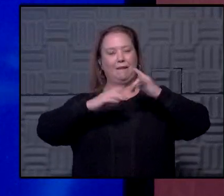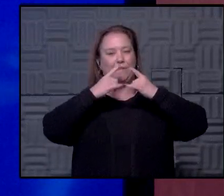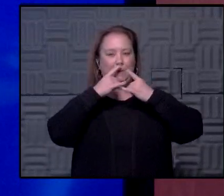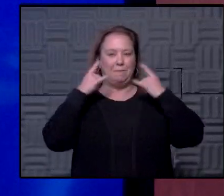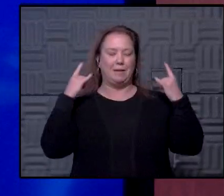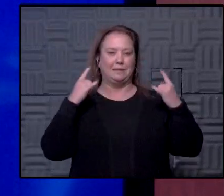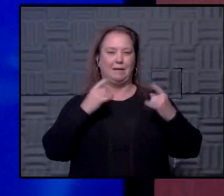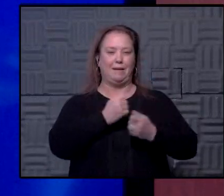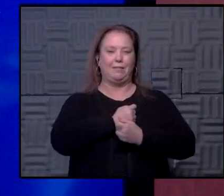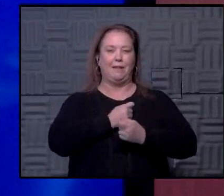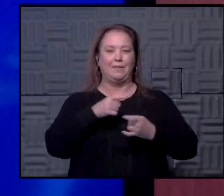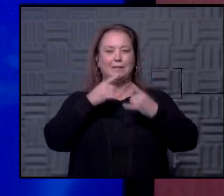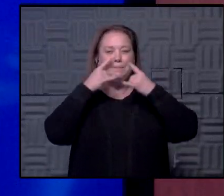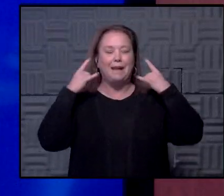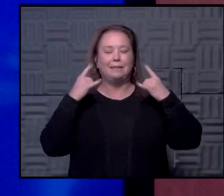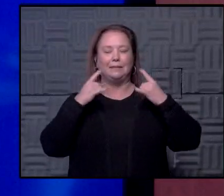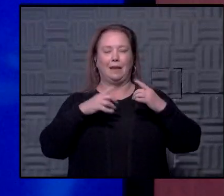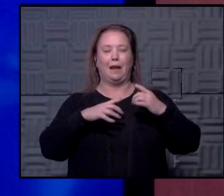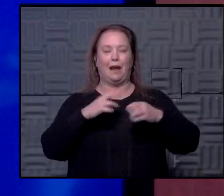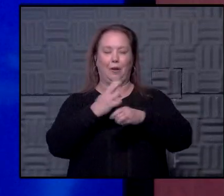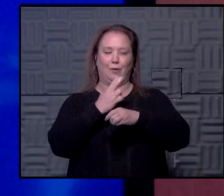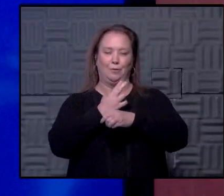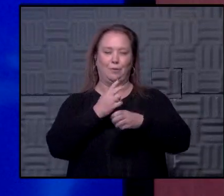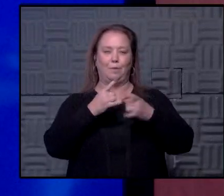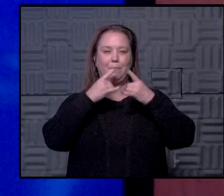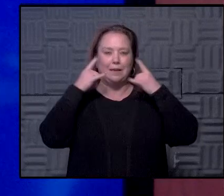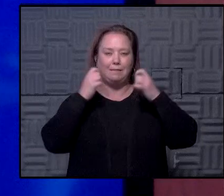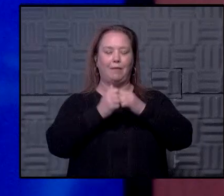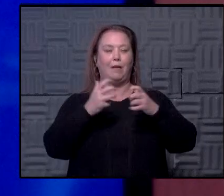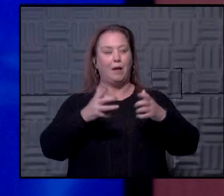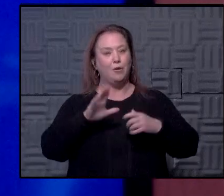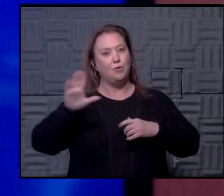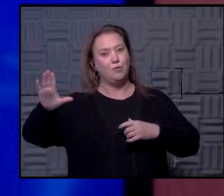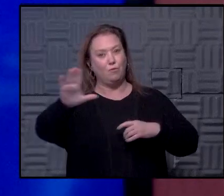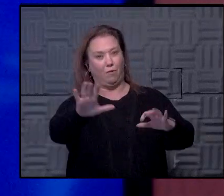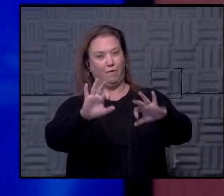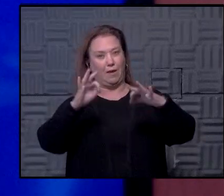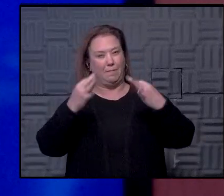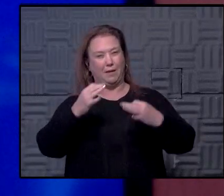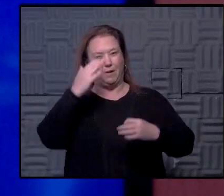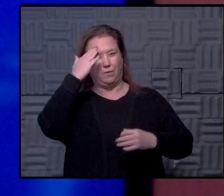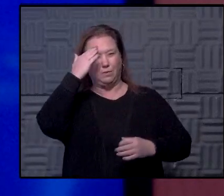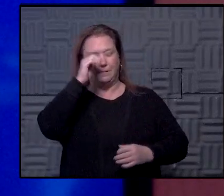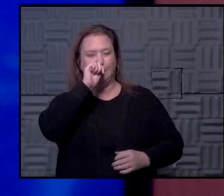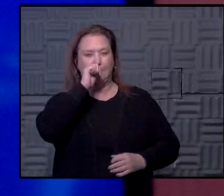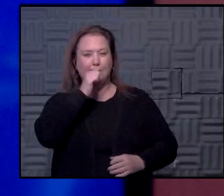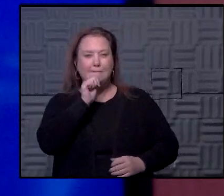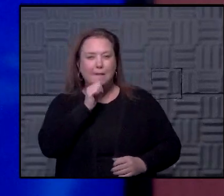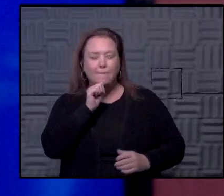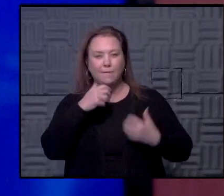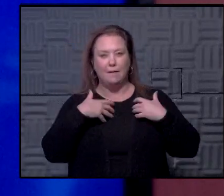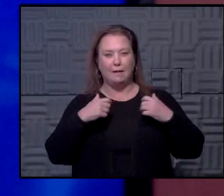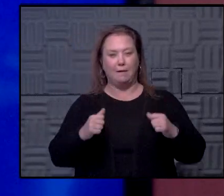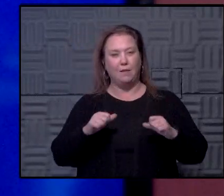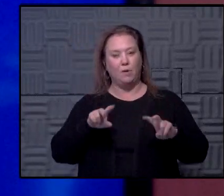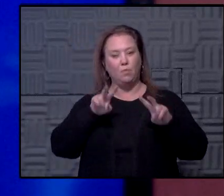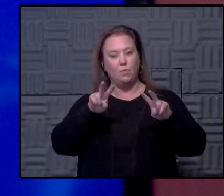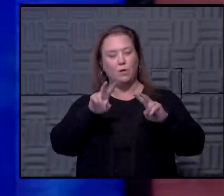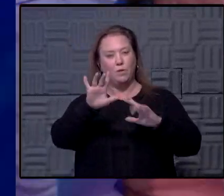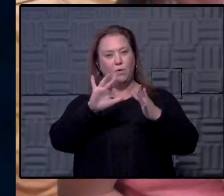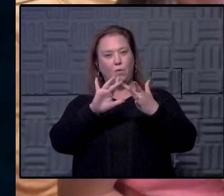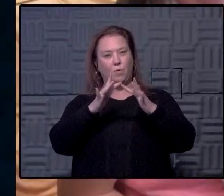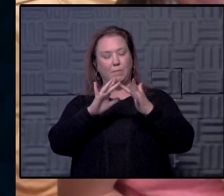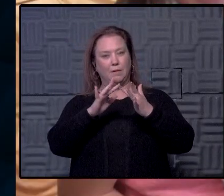I put on, and I put on a ton of masks. Hey, you and your family know a little bit about suffering health problems. We read on your website that